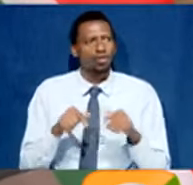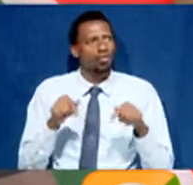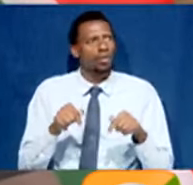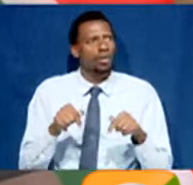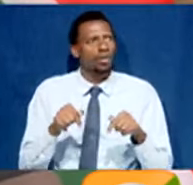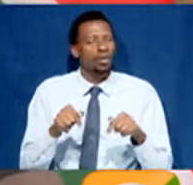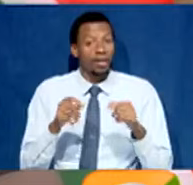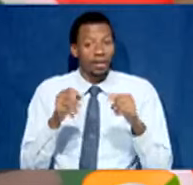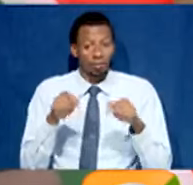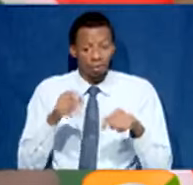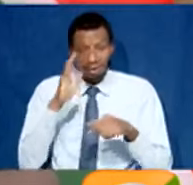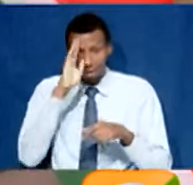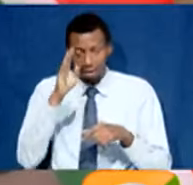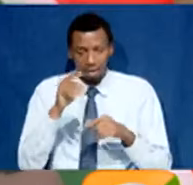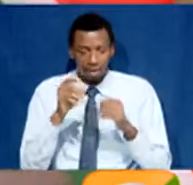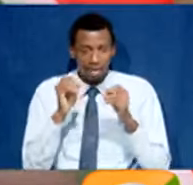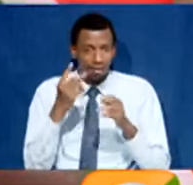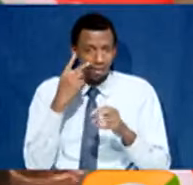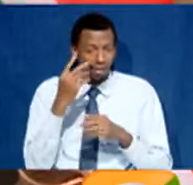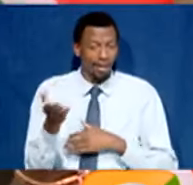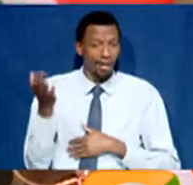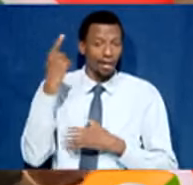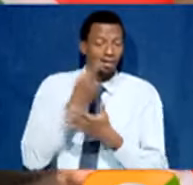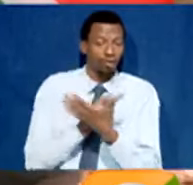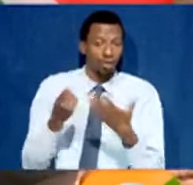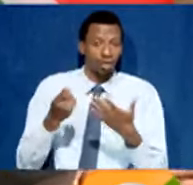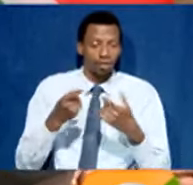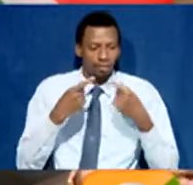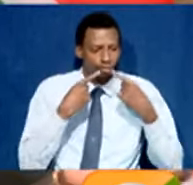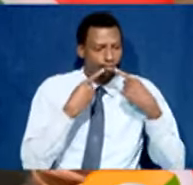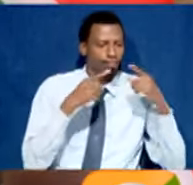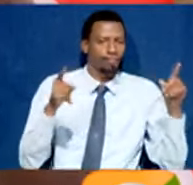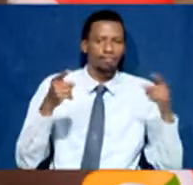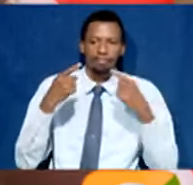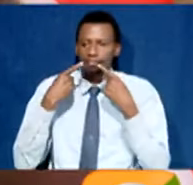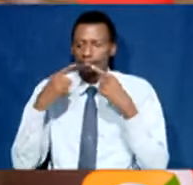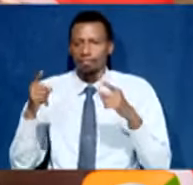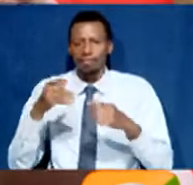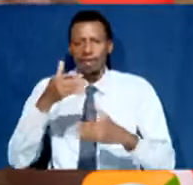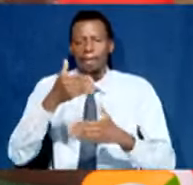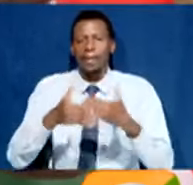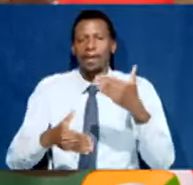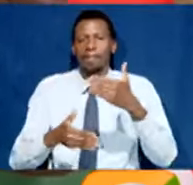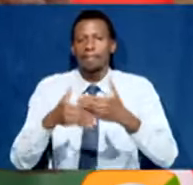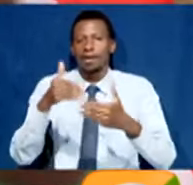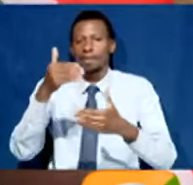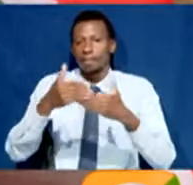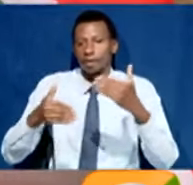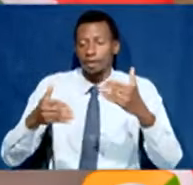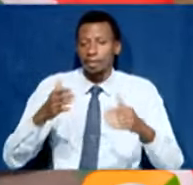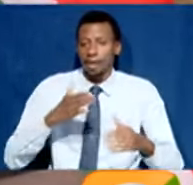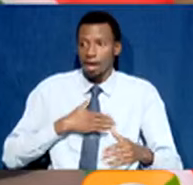Sunday. If you saw last week, we just advertised for the infrastructure of our six